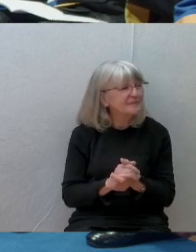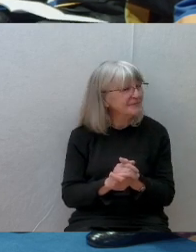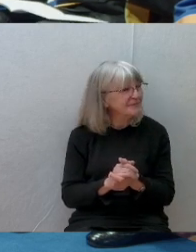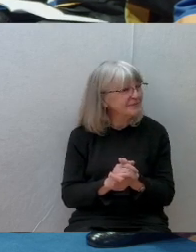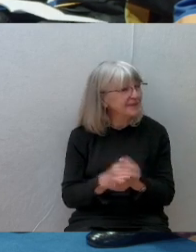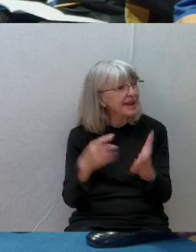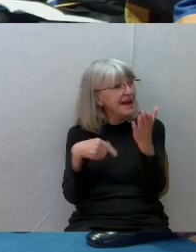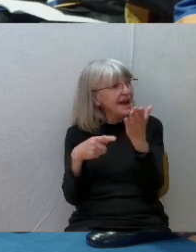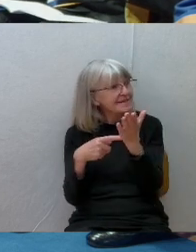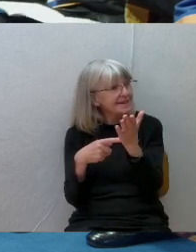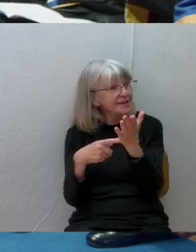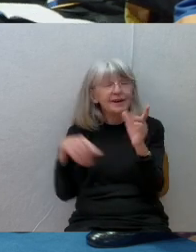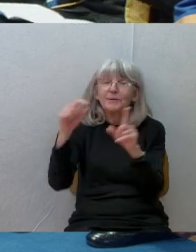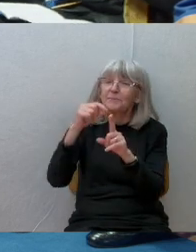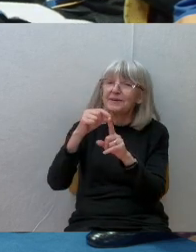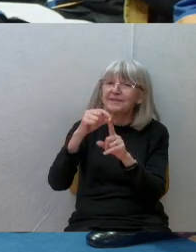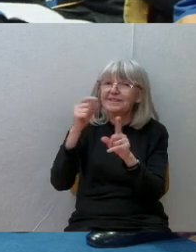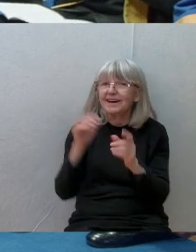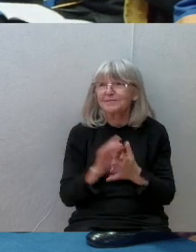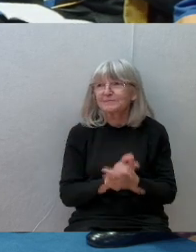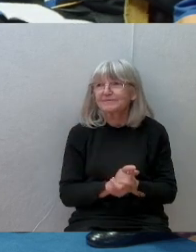Sirafat Pratam Pitak.